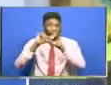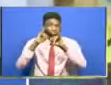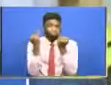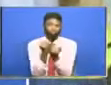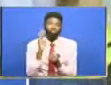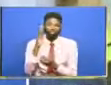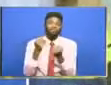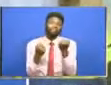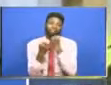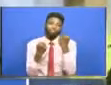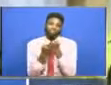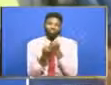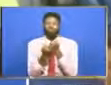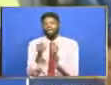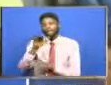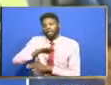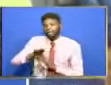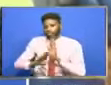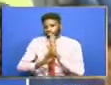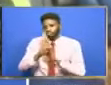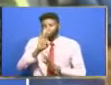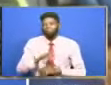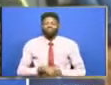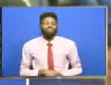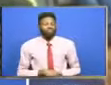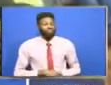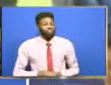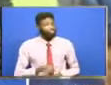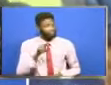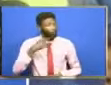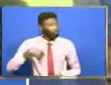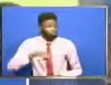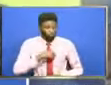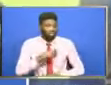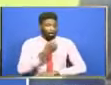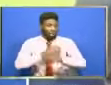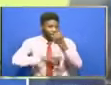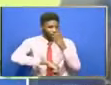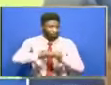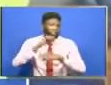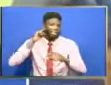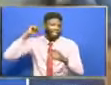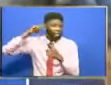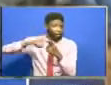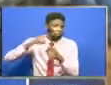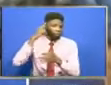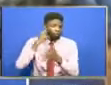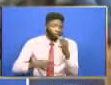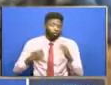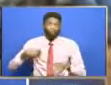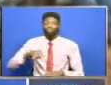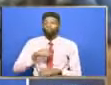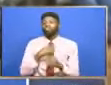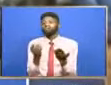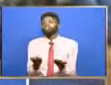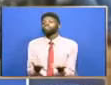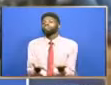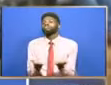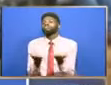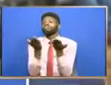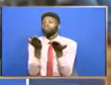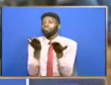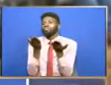boost to development in the area. Ili jambo tunalifanya ili tuweze kuinua maua